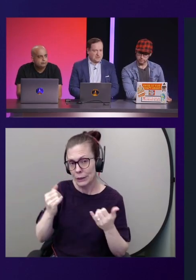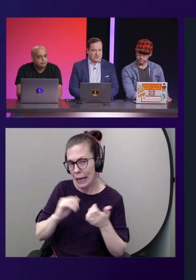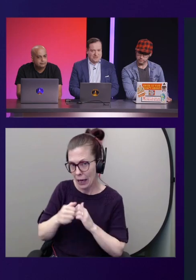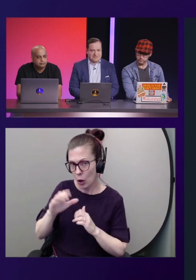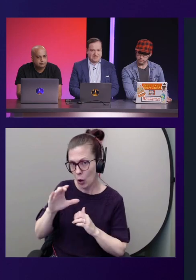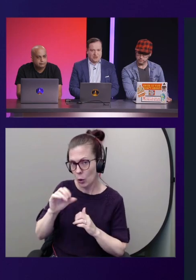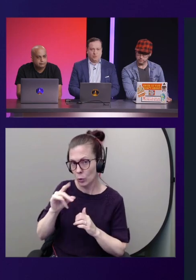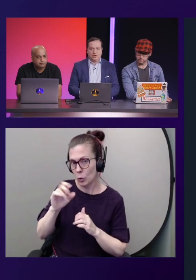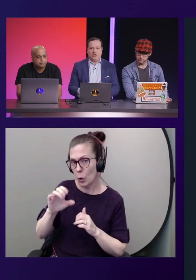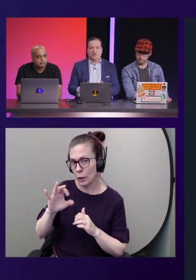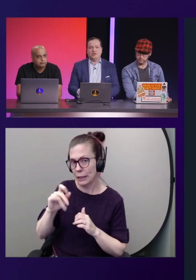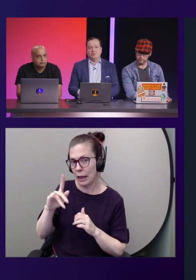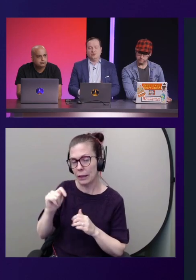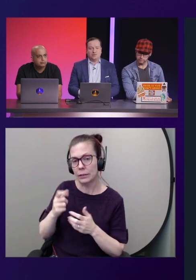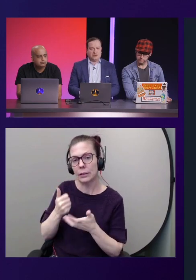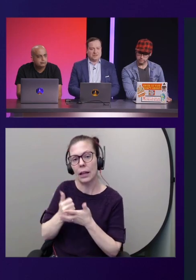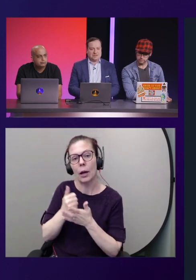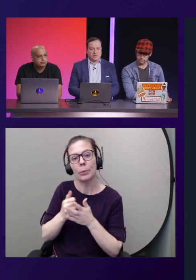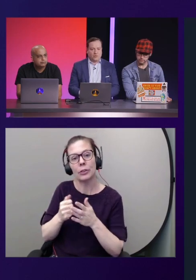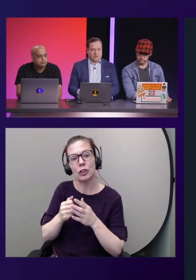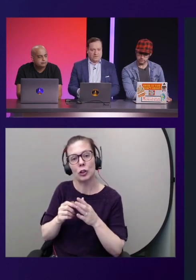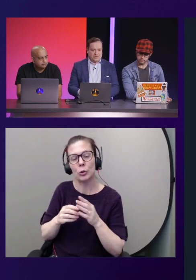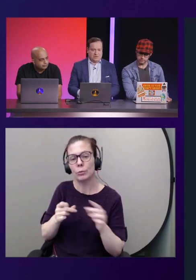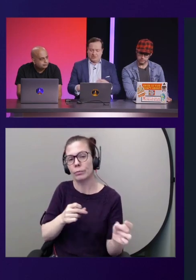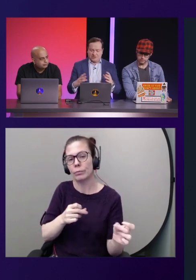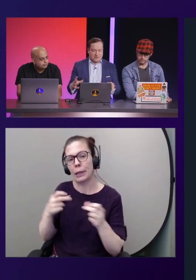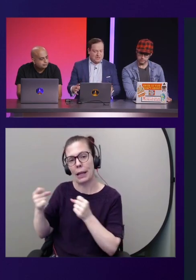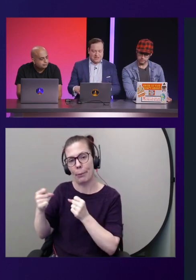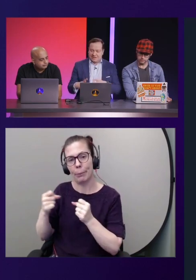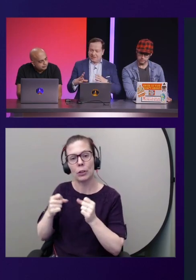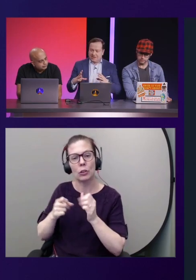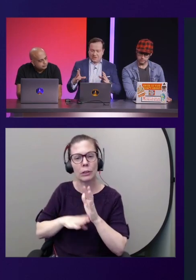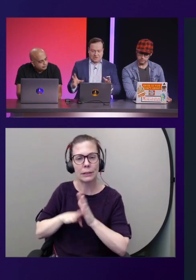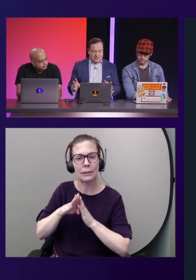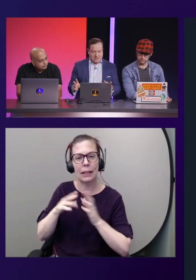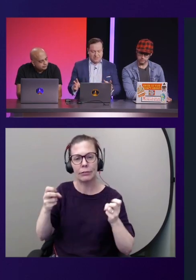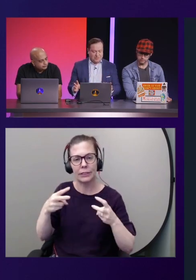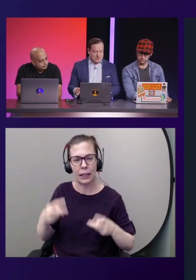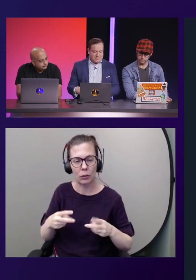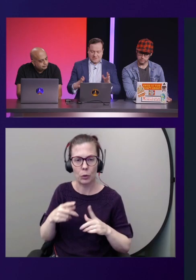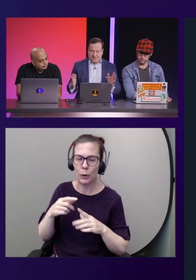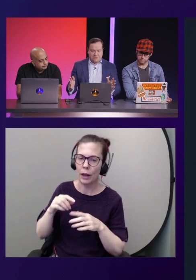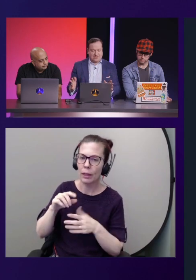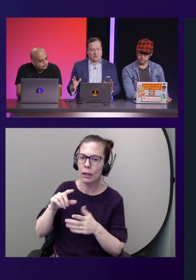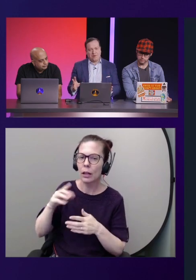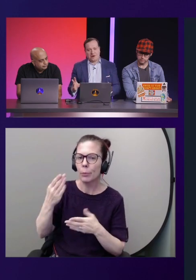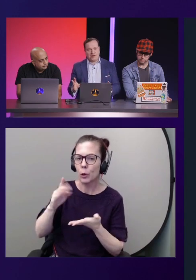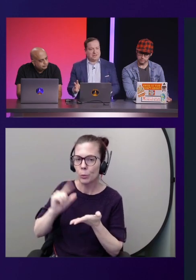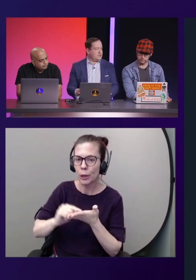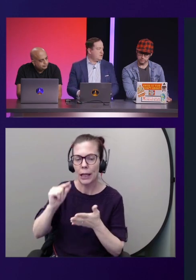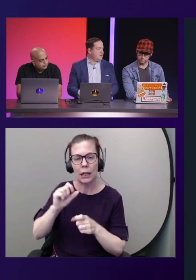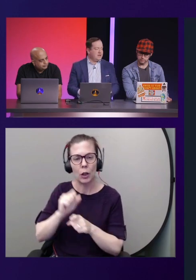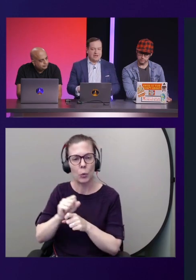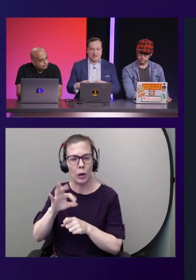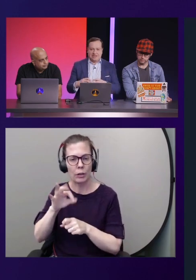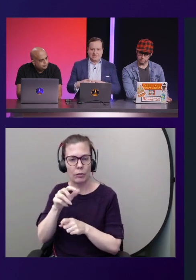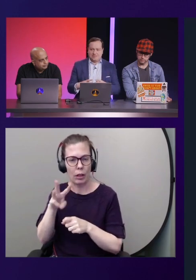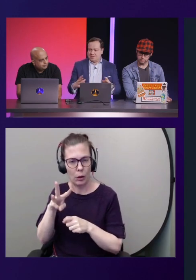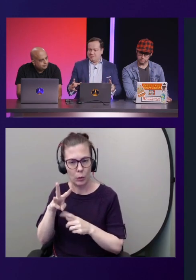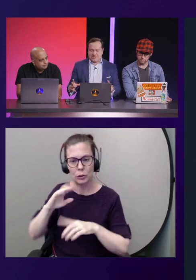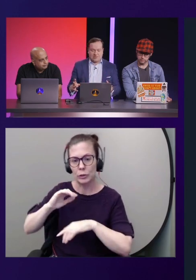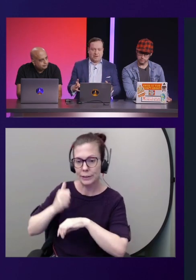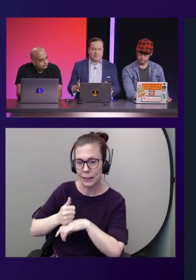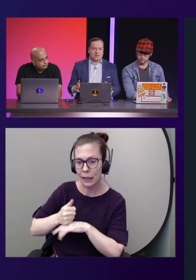you accelerate your dev cycle with blueprints and workflows. So you can go in and click on a blueprint for, say, a 3-tier web architecture, and